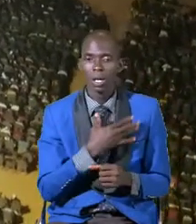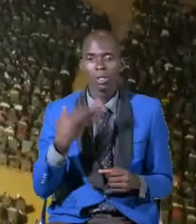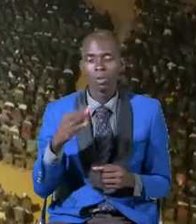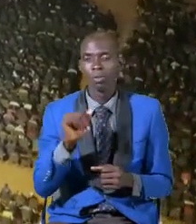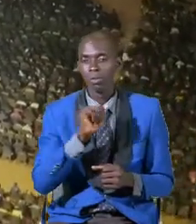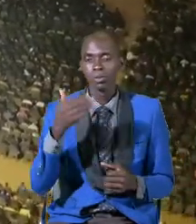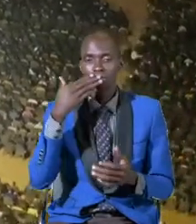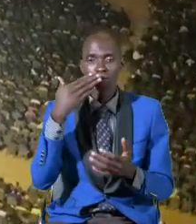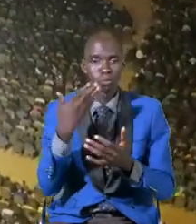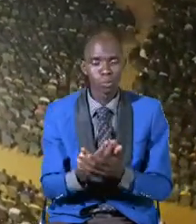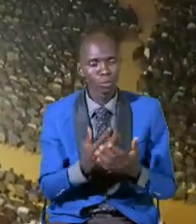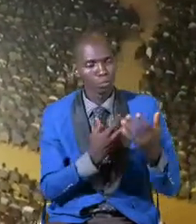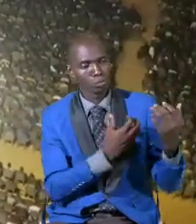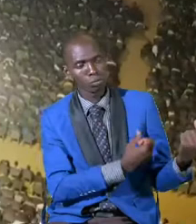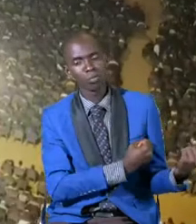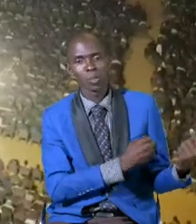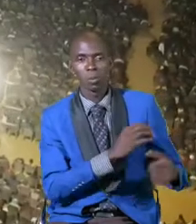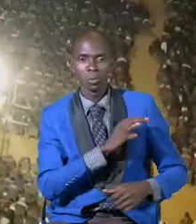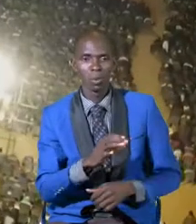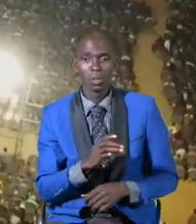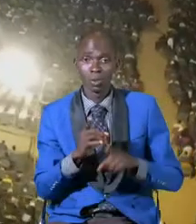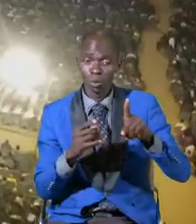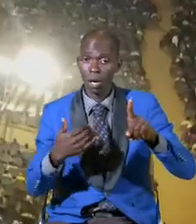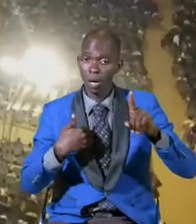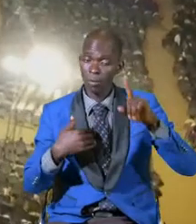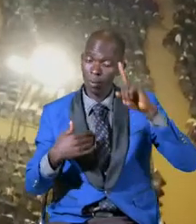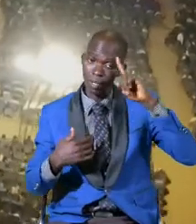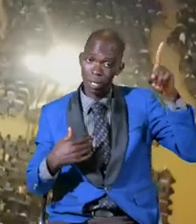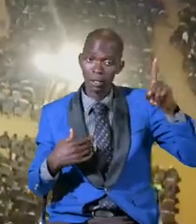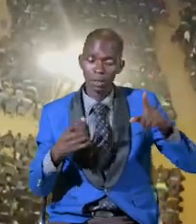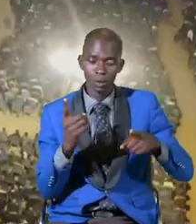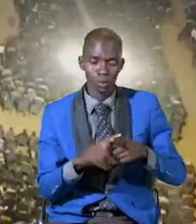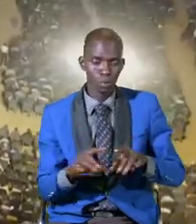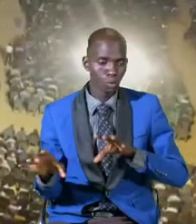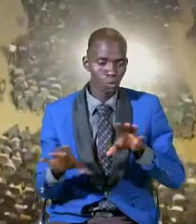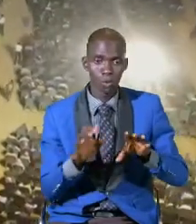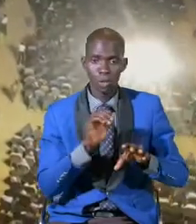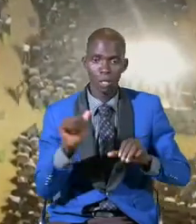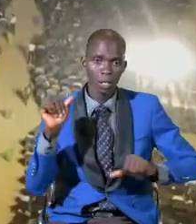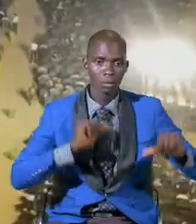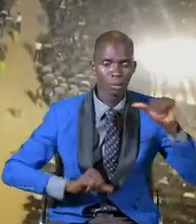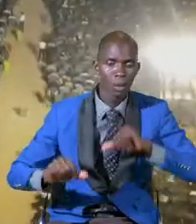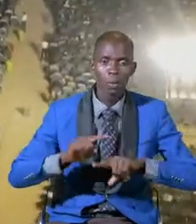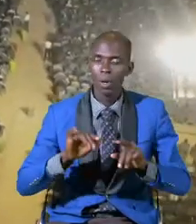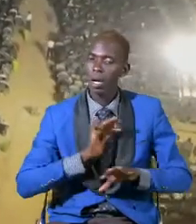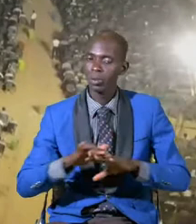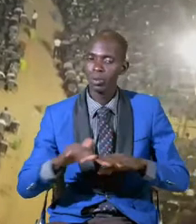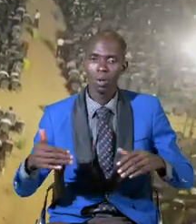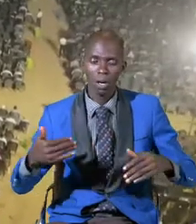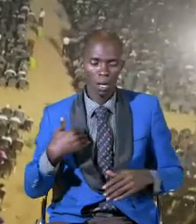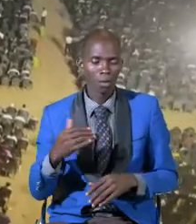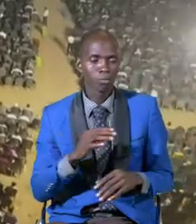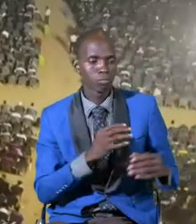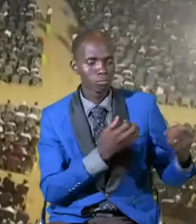courage. I have talent to act in drama, but I don't have courage. You'll never be a